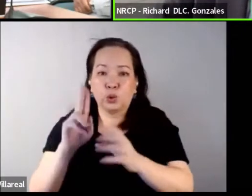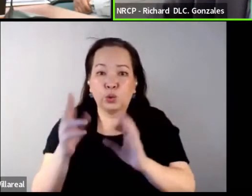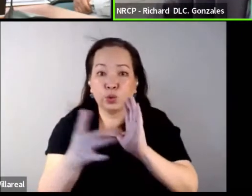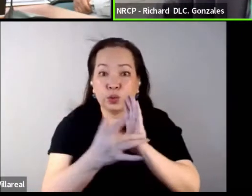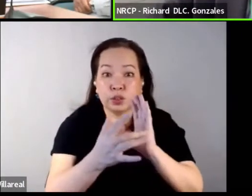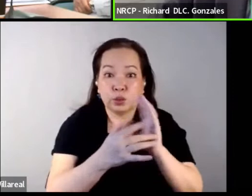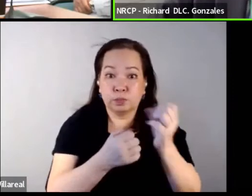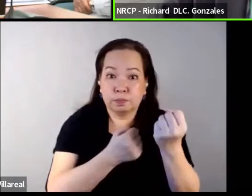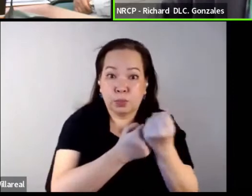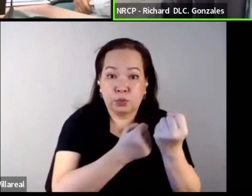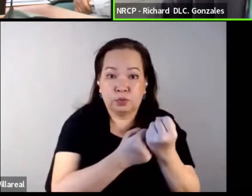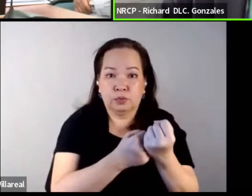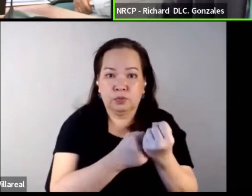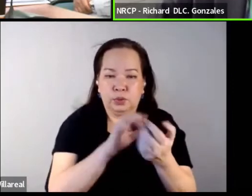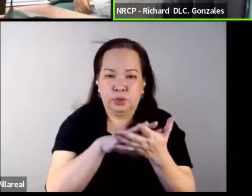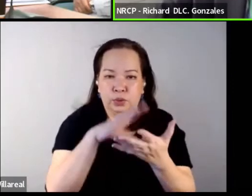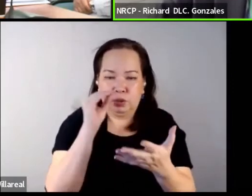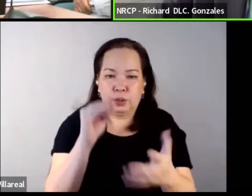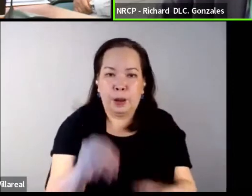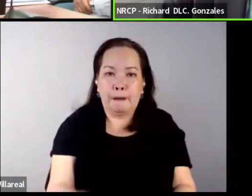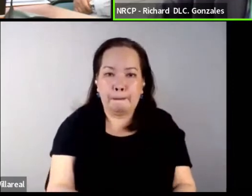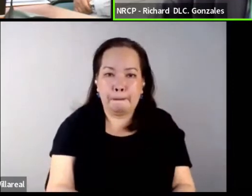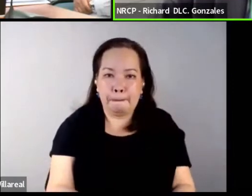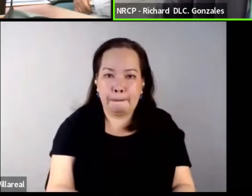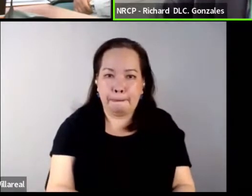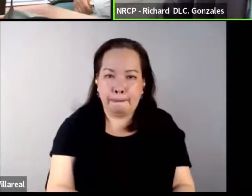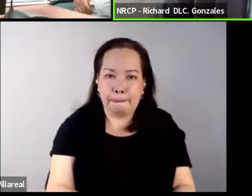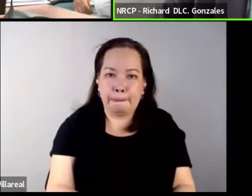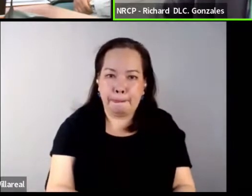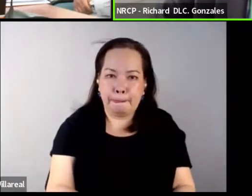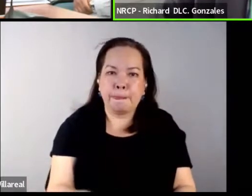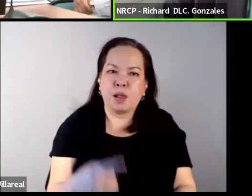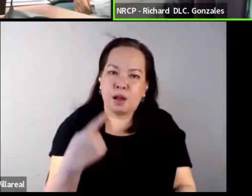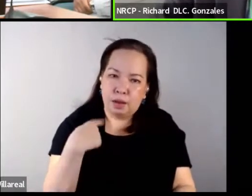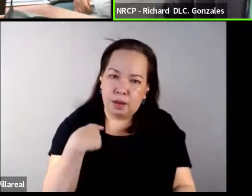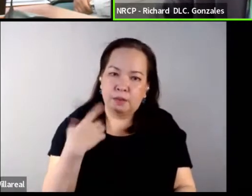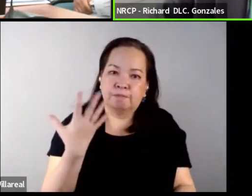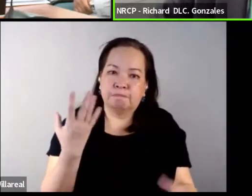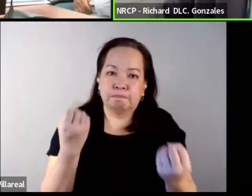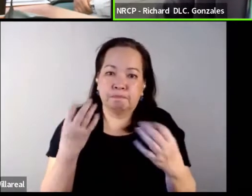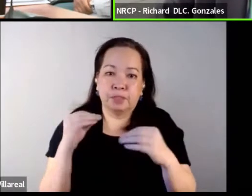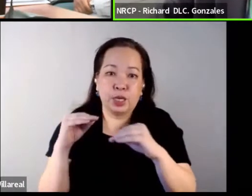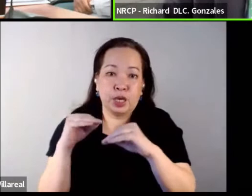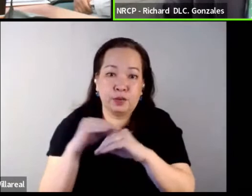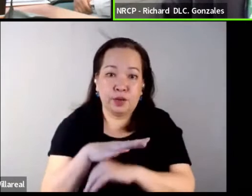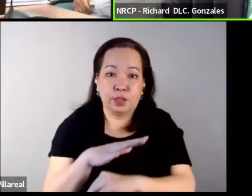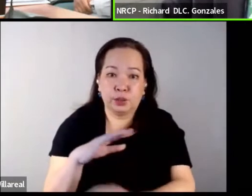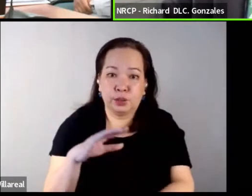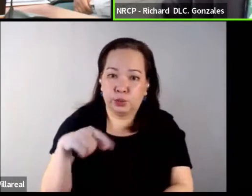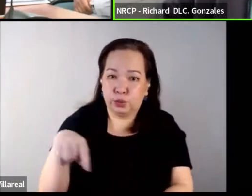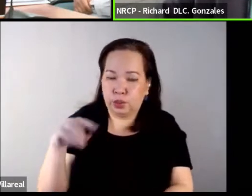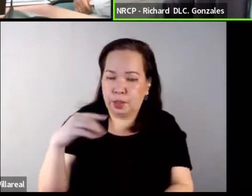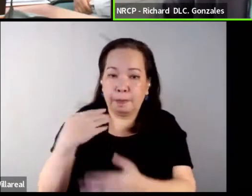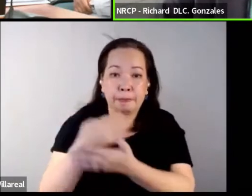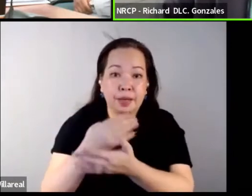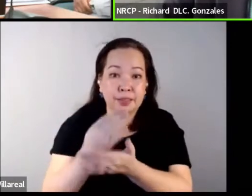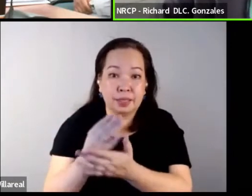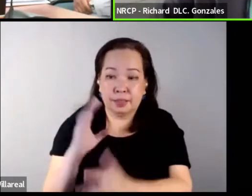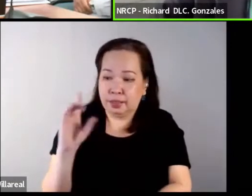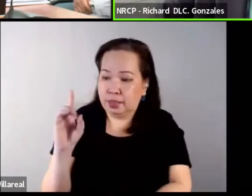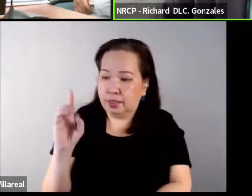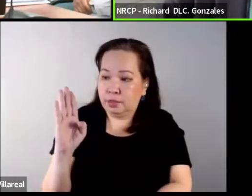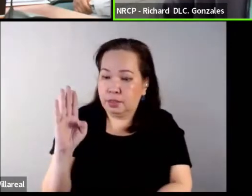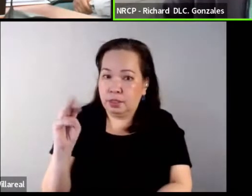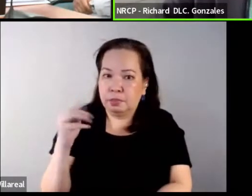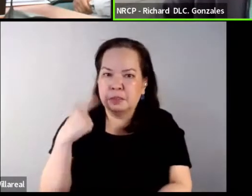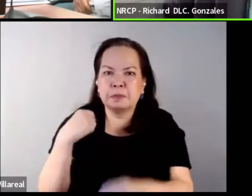assisted learning. Fourth, okay, and it has a lot of implications to our DBM here, is to create